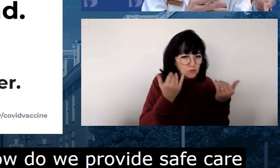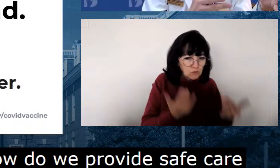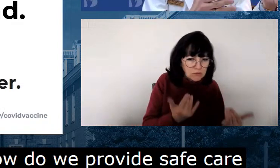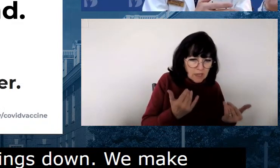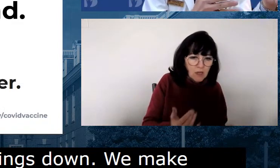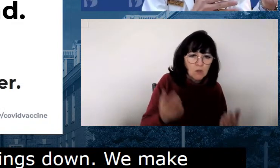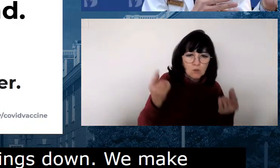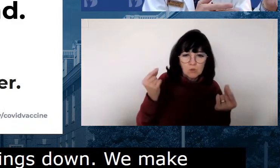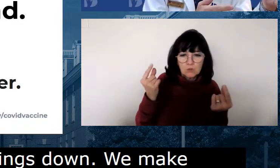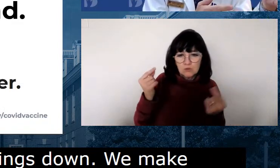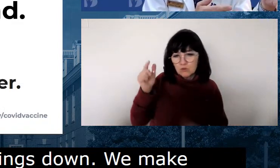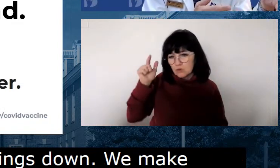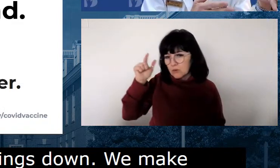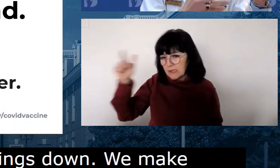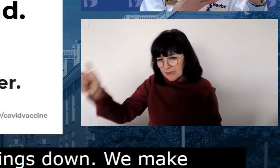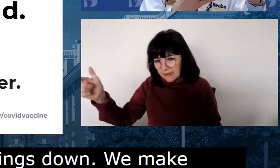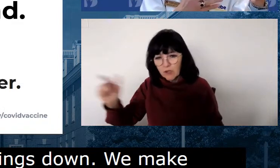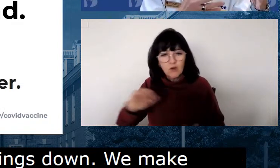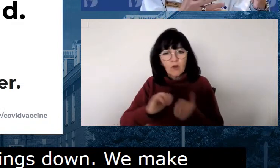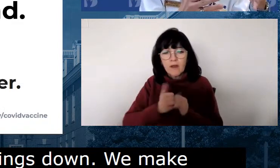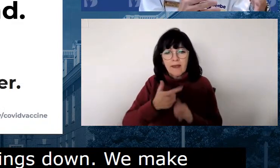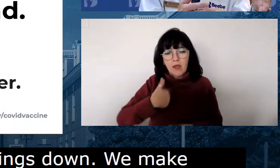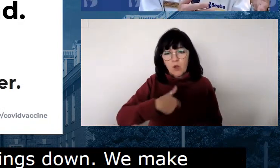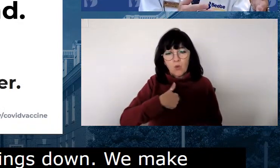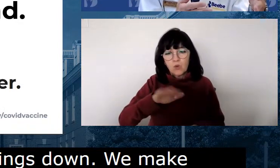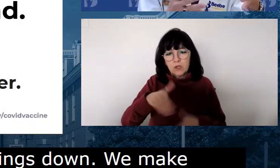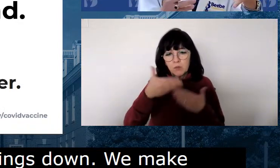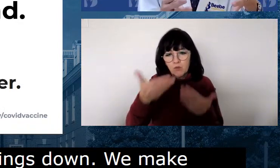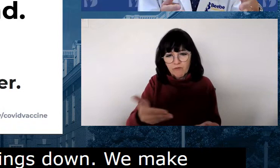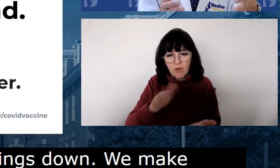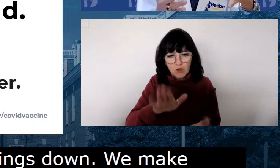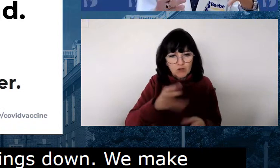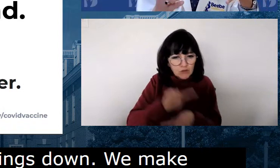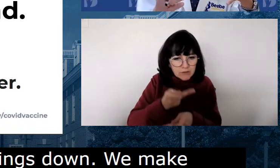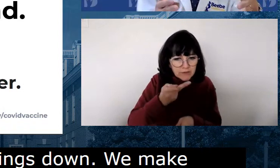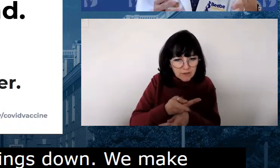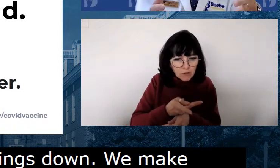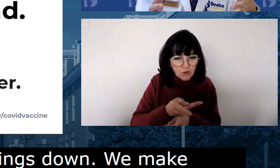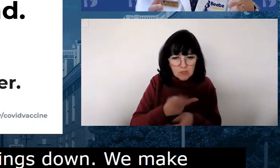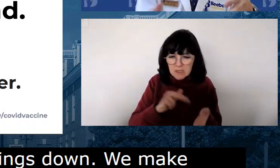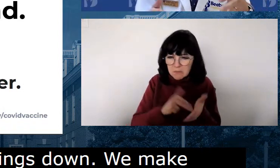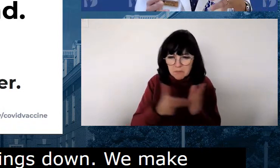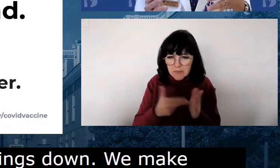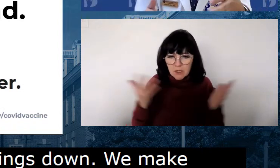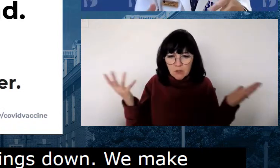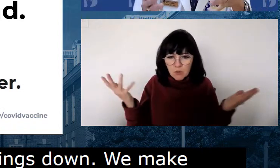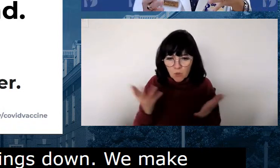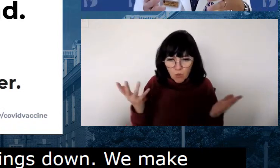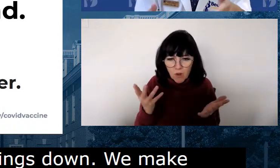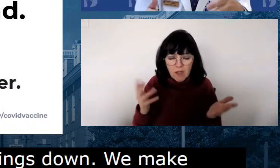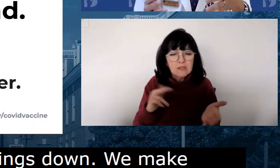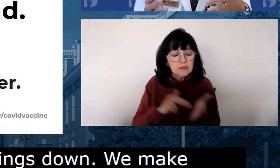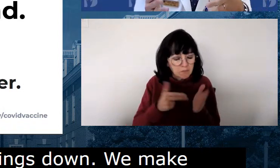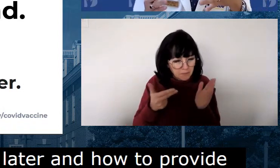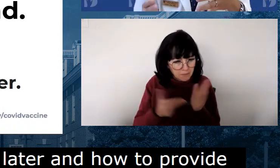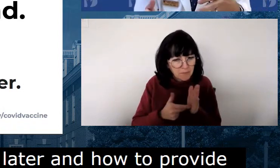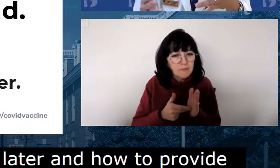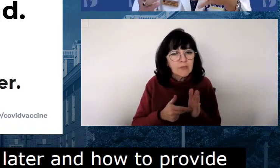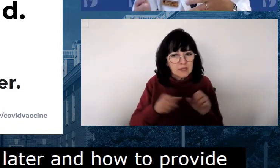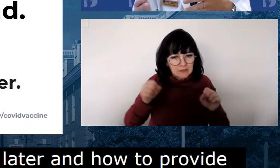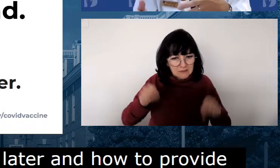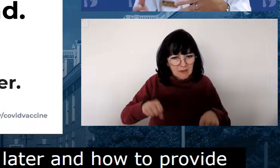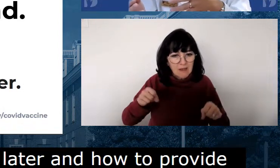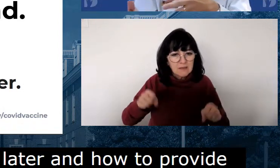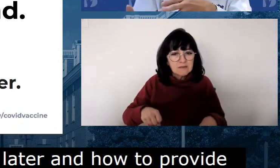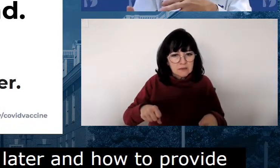and how to provide that care. What does that mean? It means that there are delays as we make decisions about how